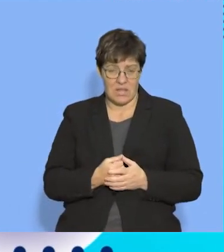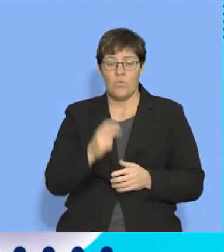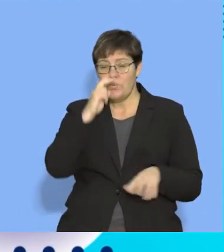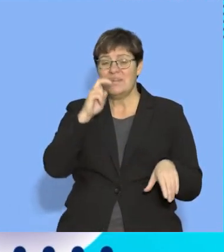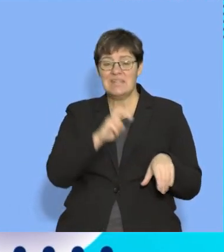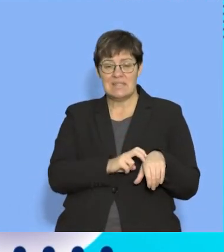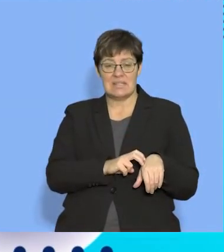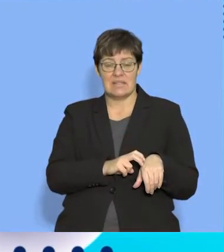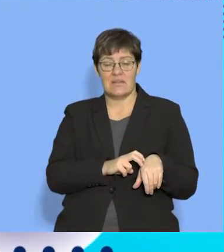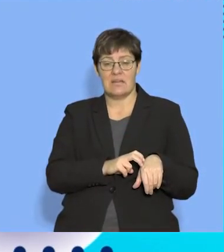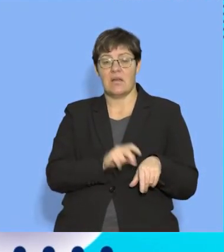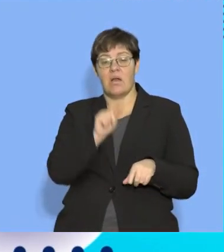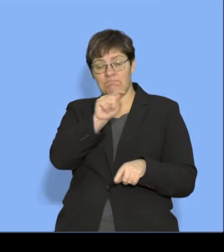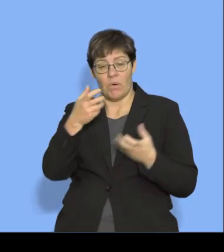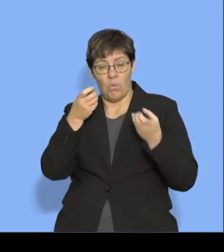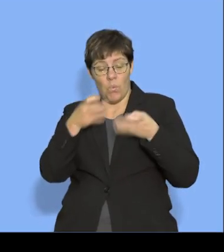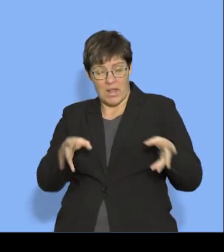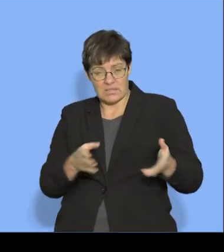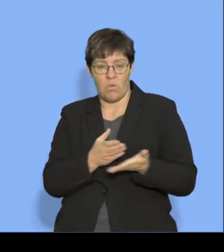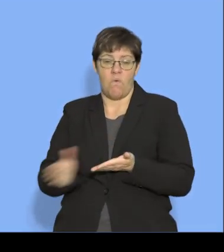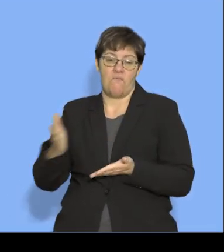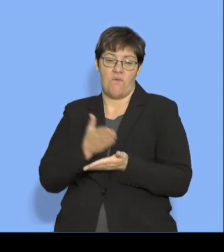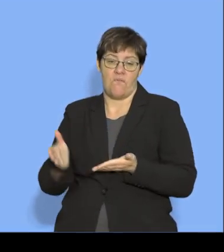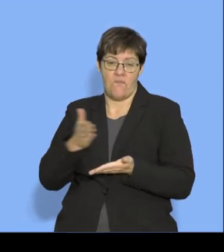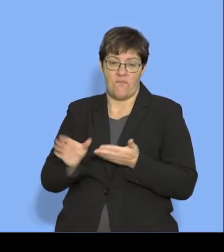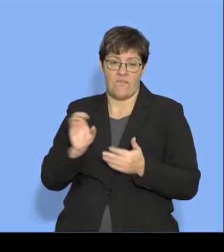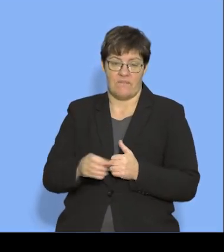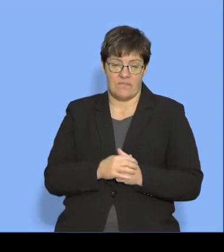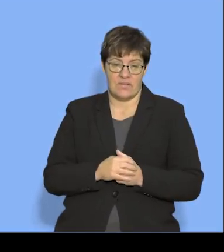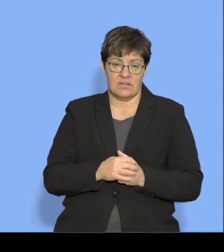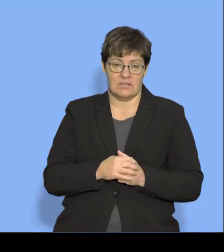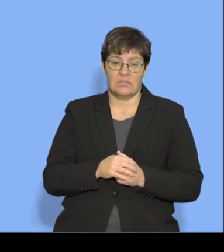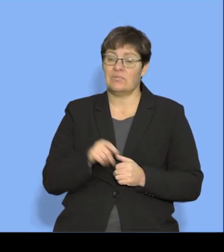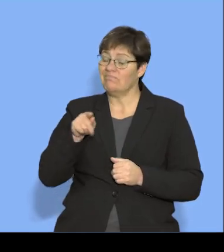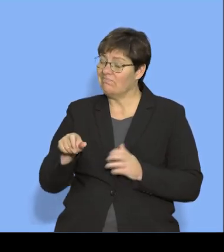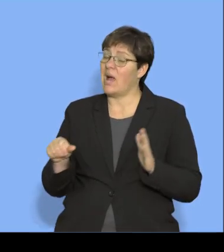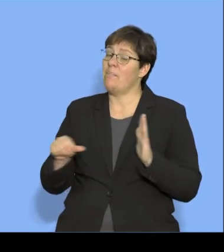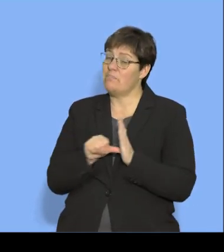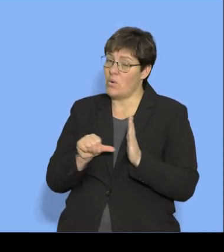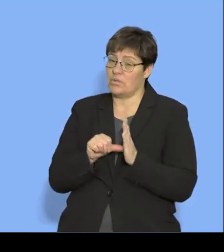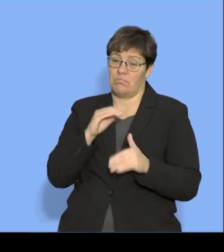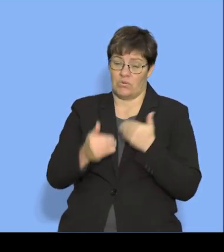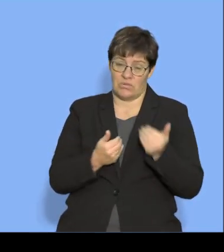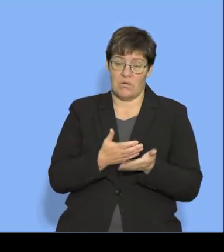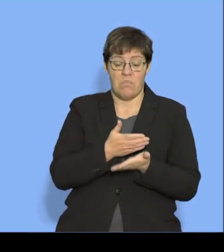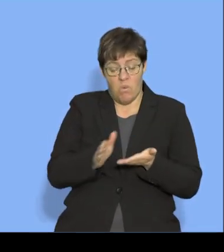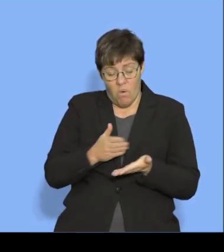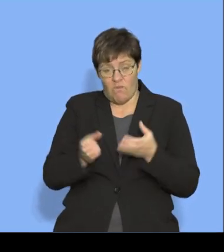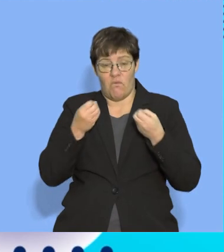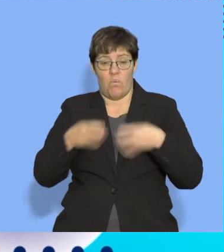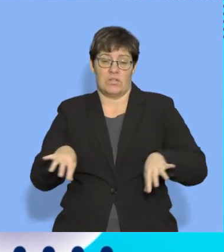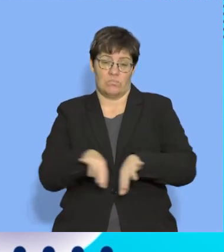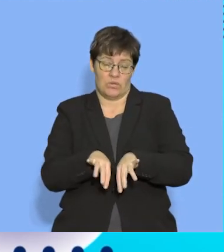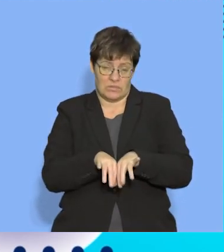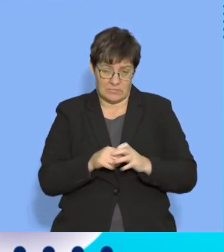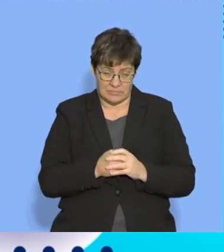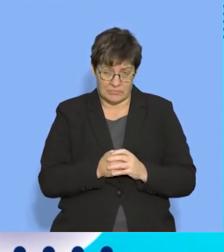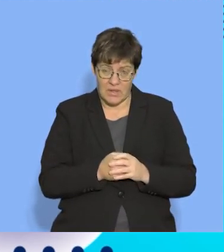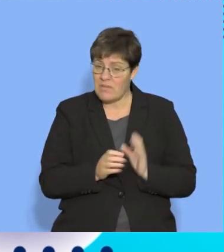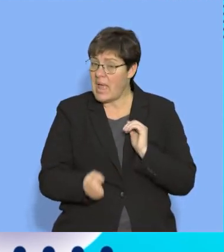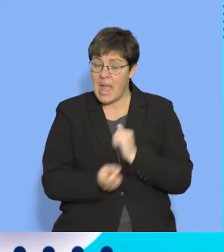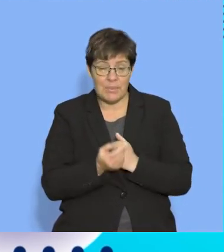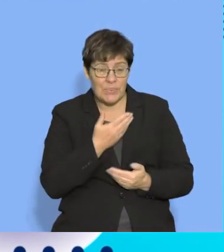cellulose. And so we need to ensure that all of those waste products are removed. So egestion is an important process in removing the